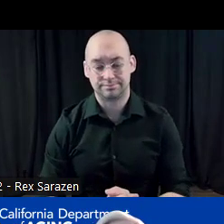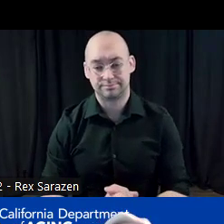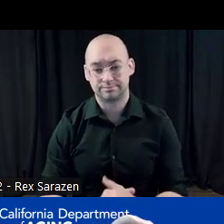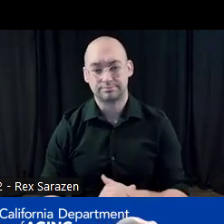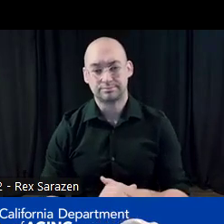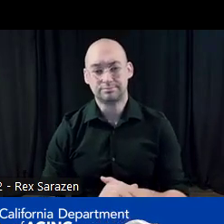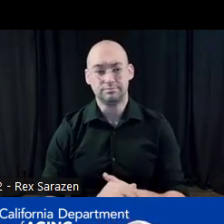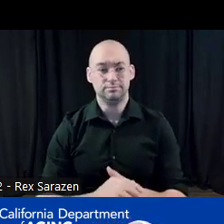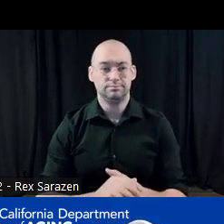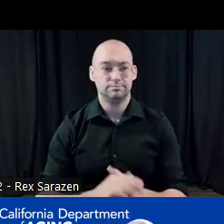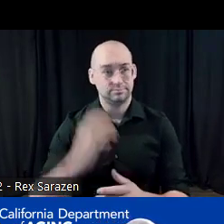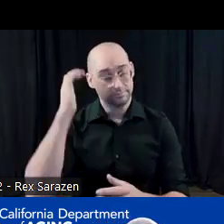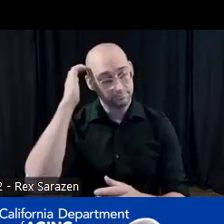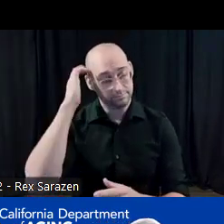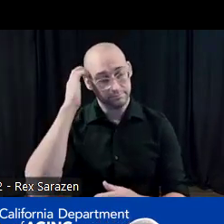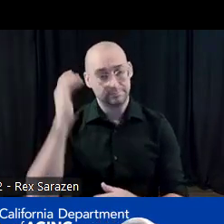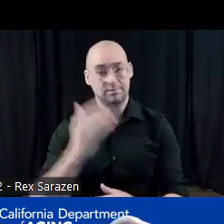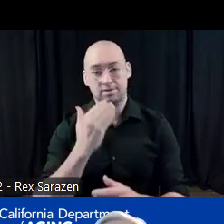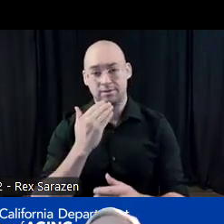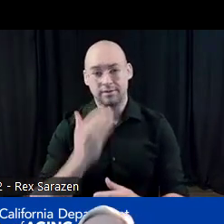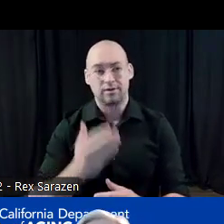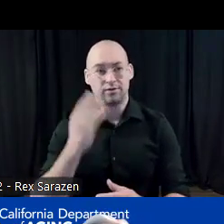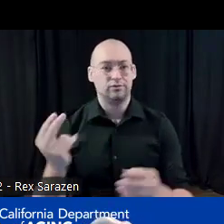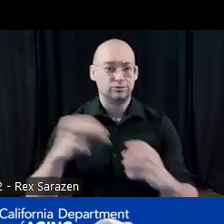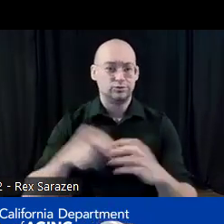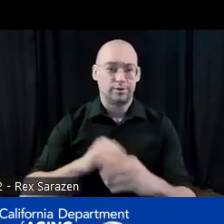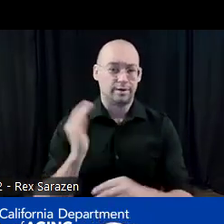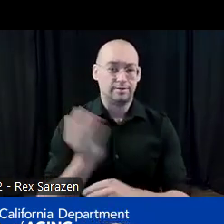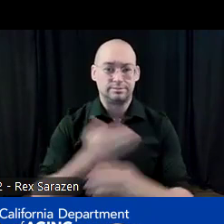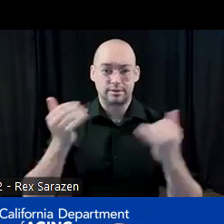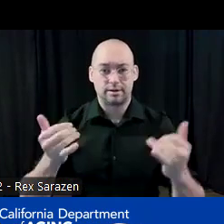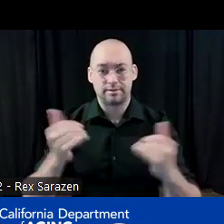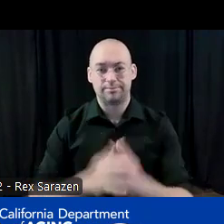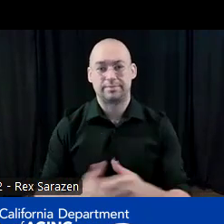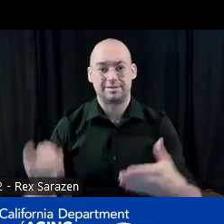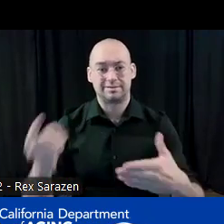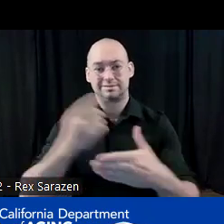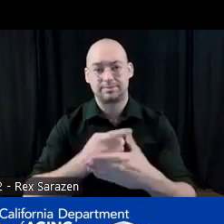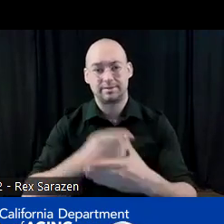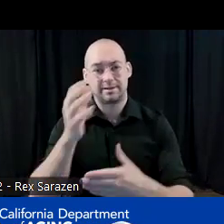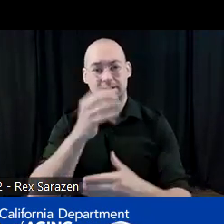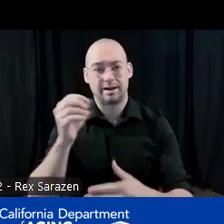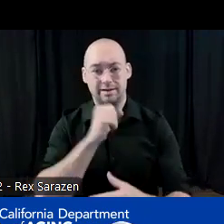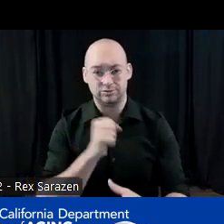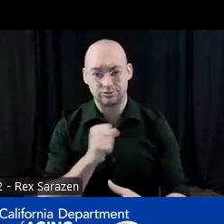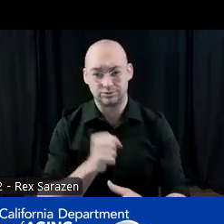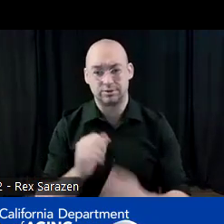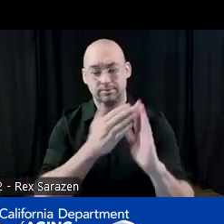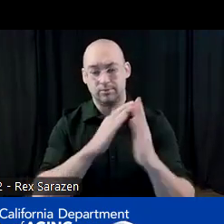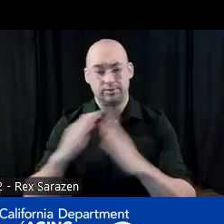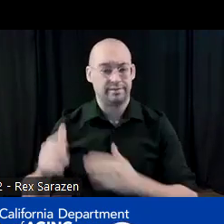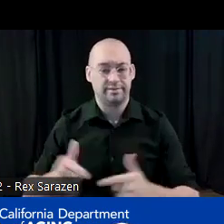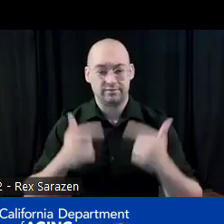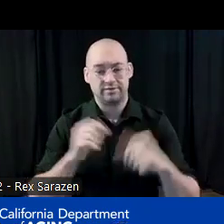Good morning. Thank you for joining us today. This is the Disability and Aging Community Living Advisory Committee,